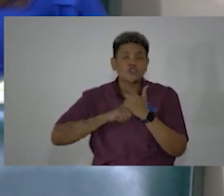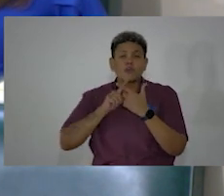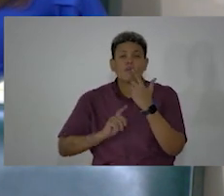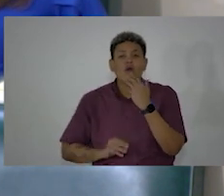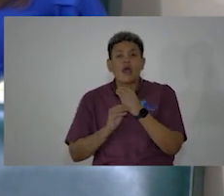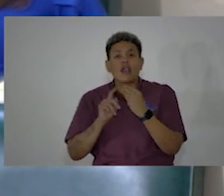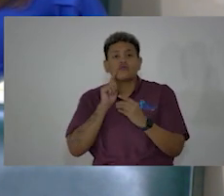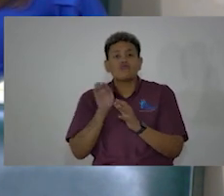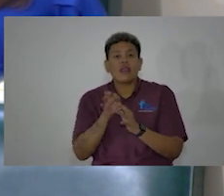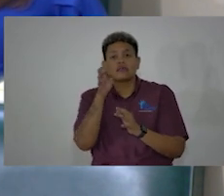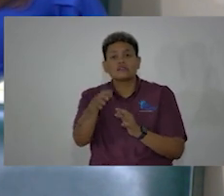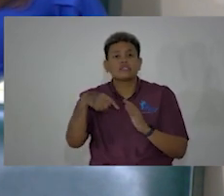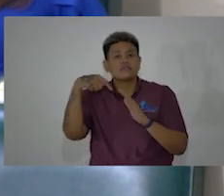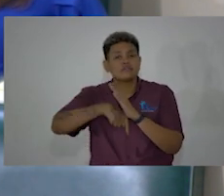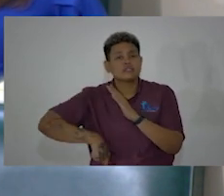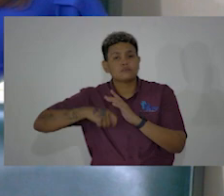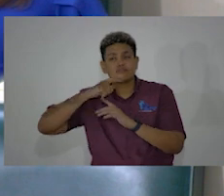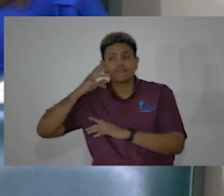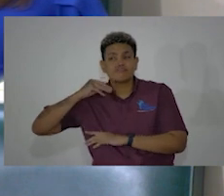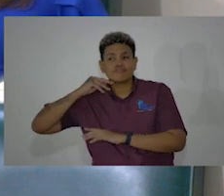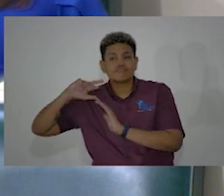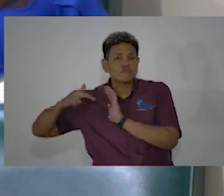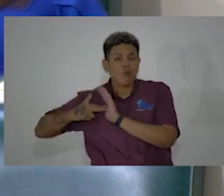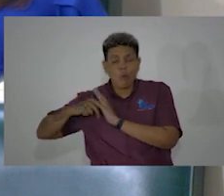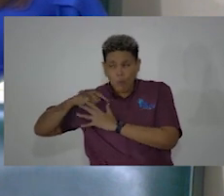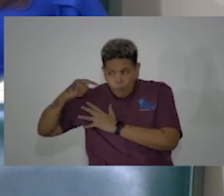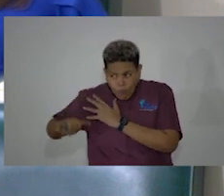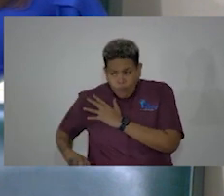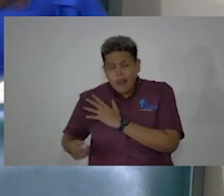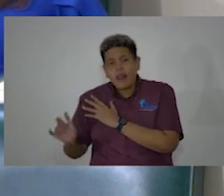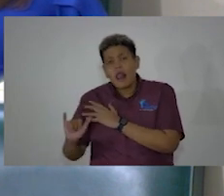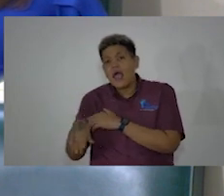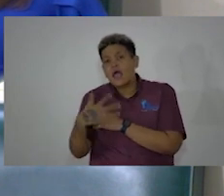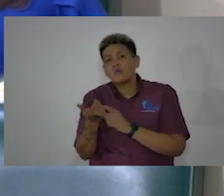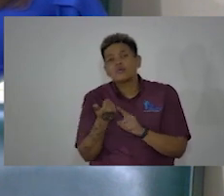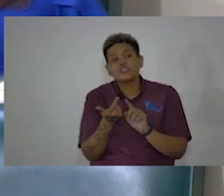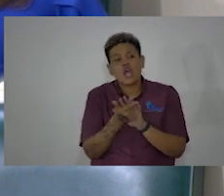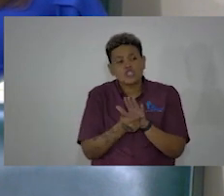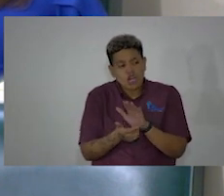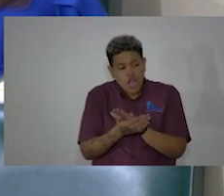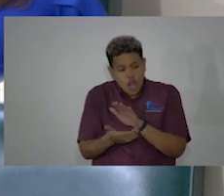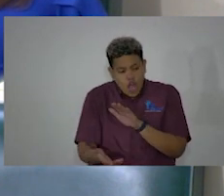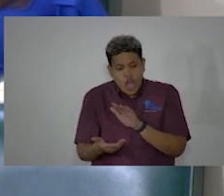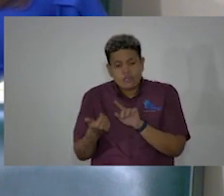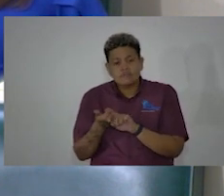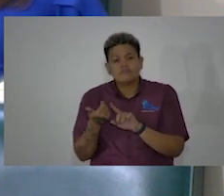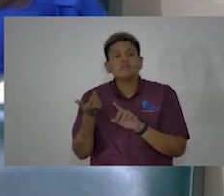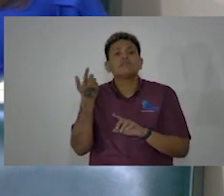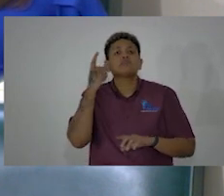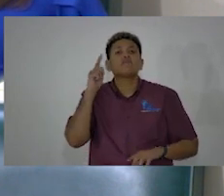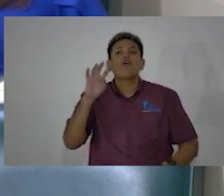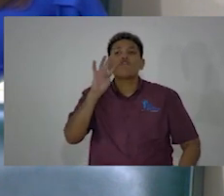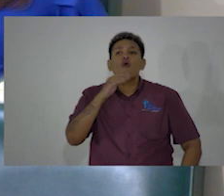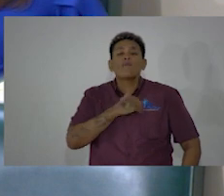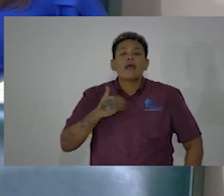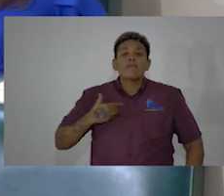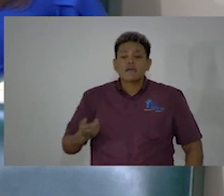and extensive experience in roles such as attorneys at law for